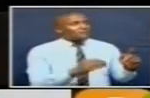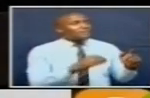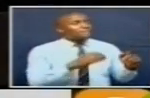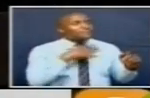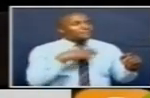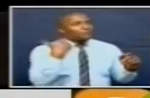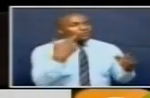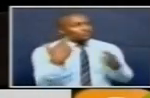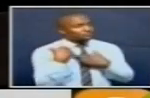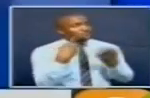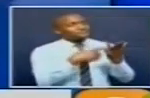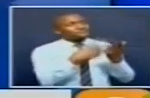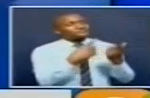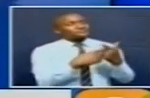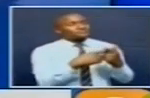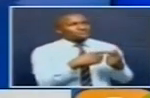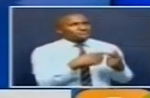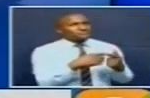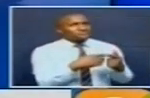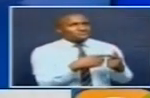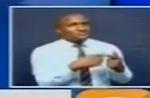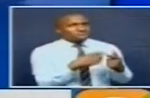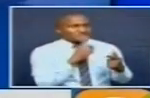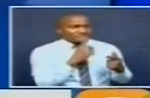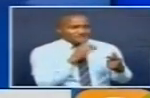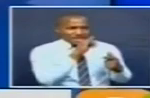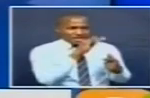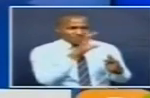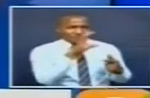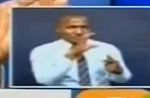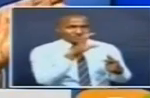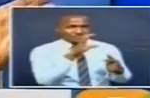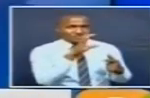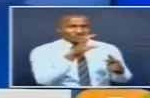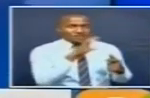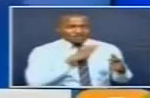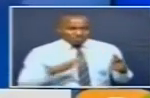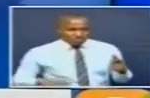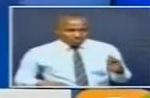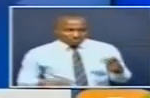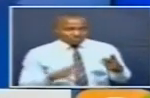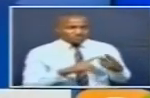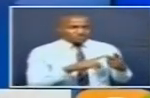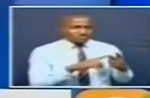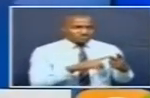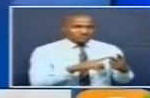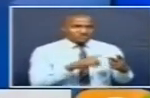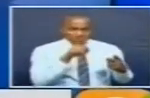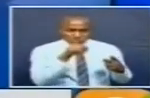and many have pointed again to whether there's a rift within the IBC, the commission, and the secretariat that is led by